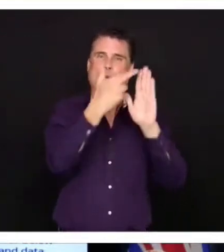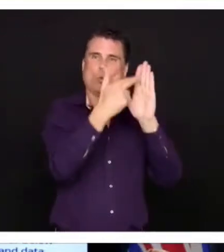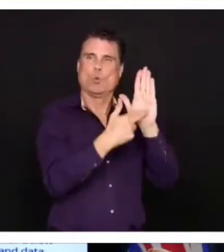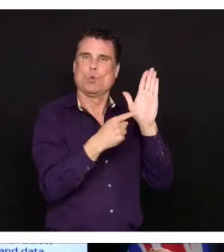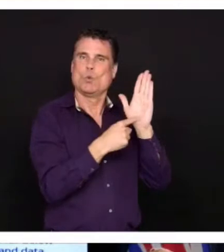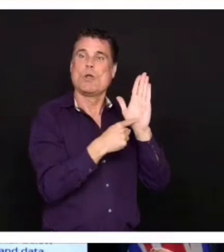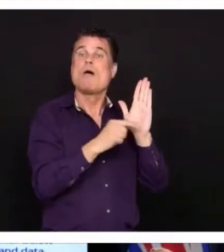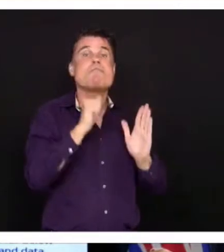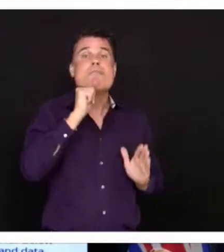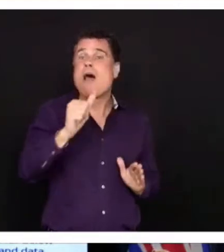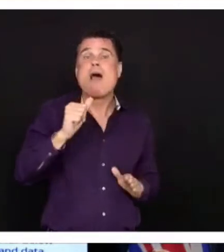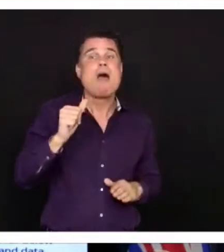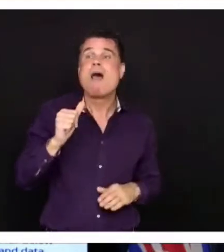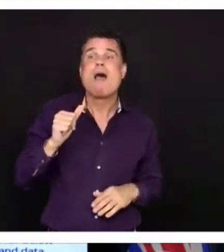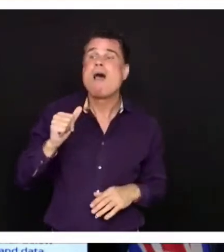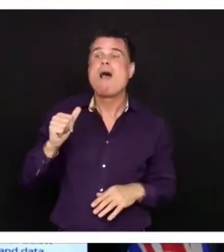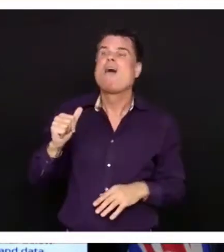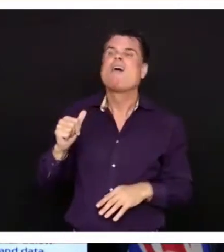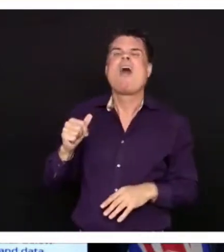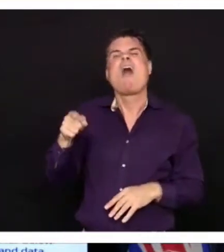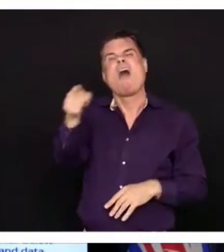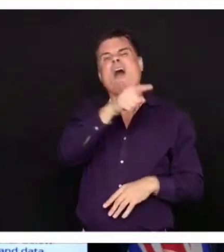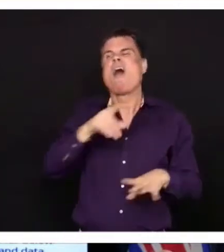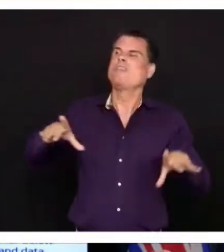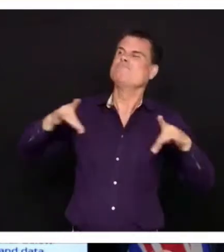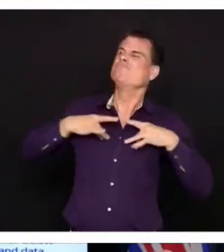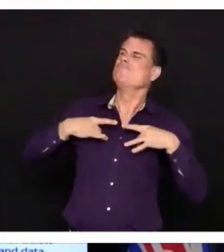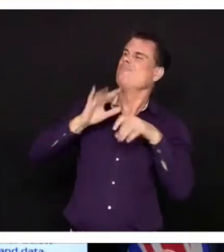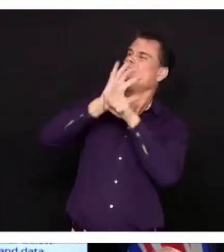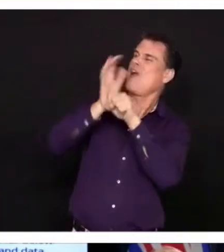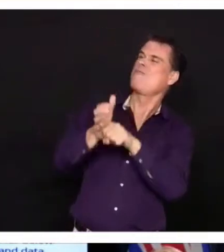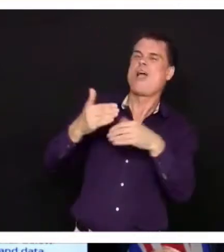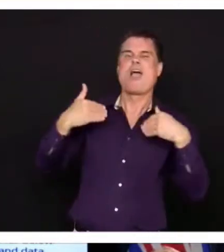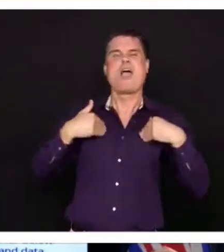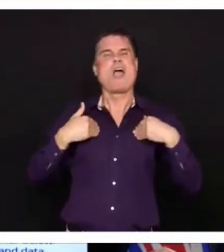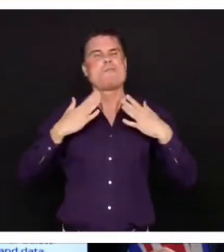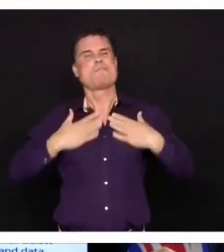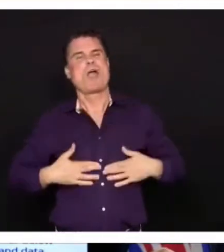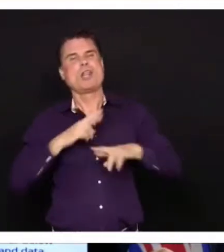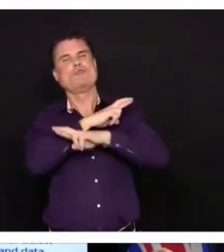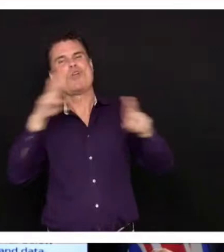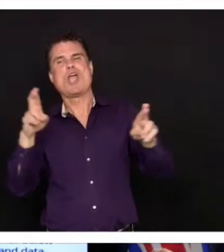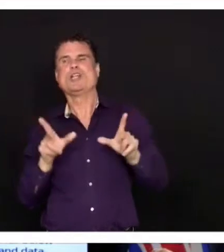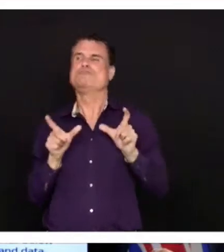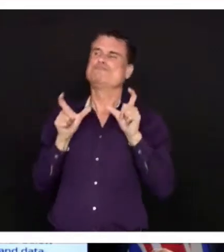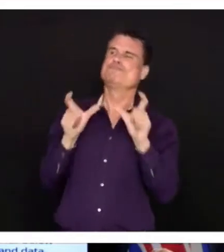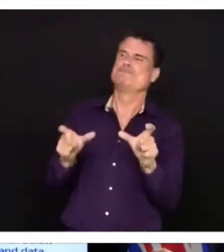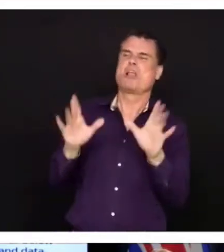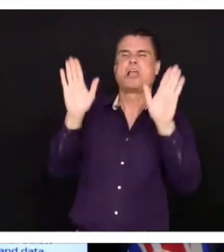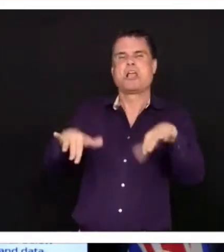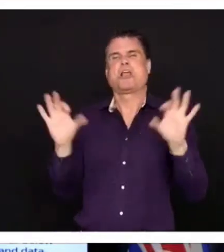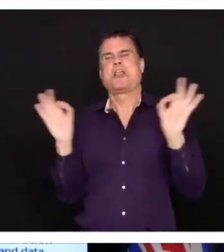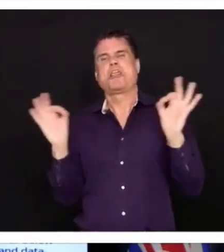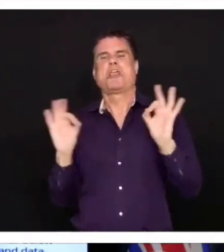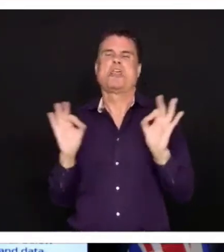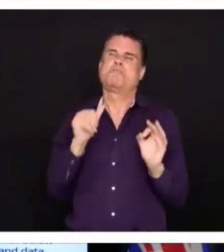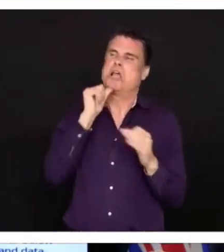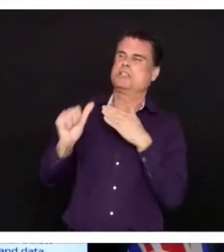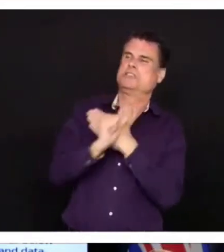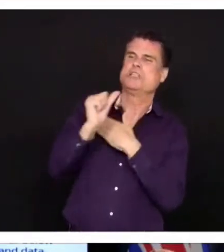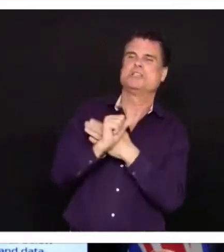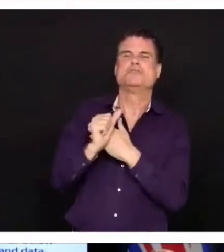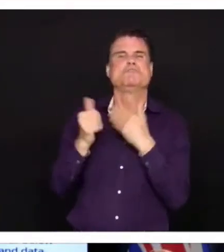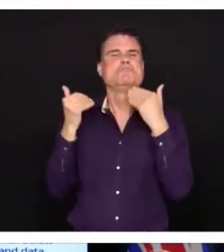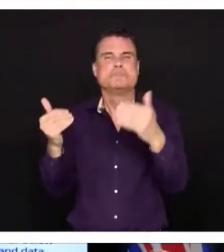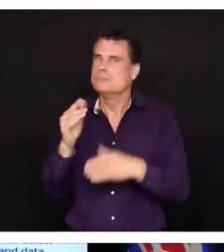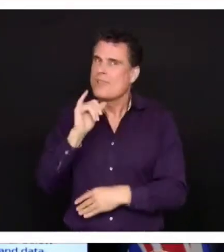have immunity going forward. And the other, of course, is when we have a vaccine that's able to protect people in our community. So we do not